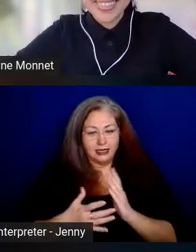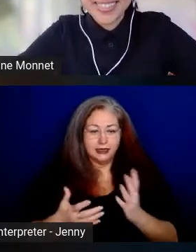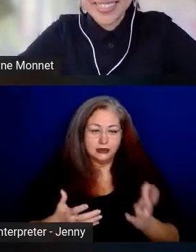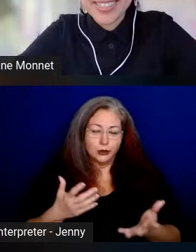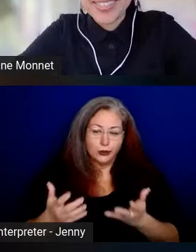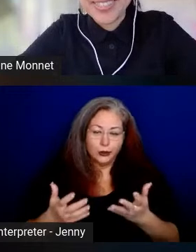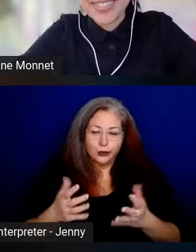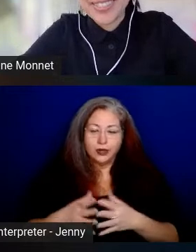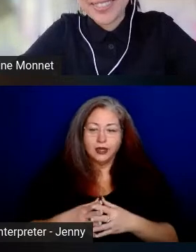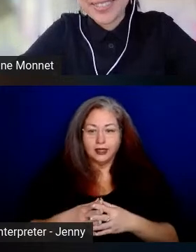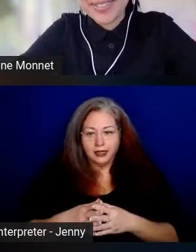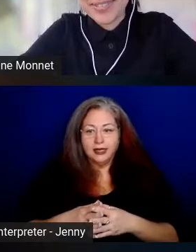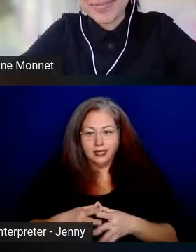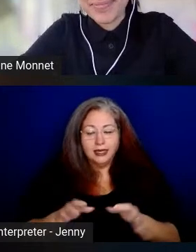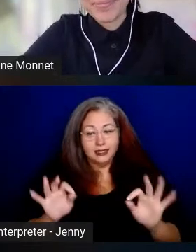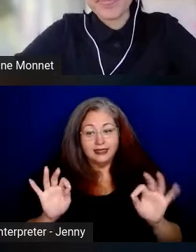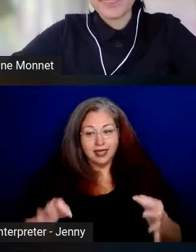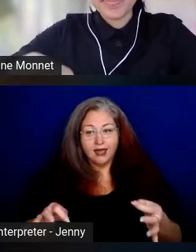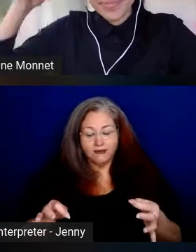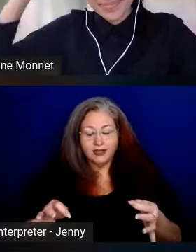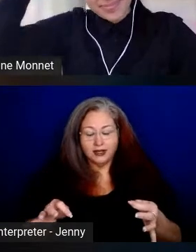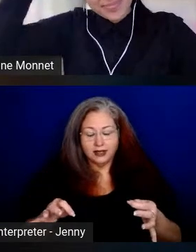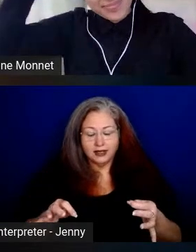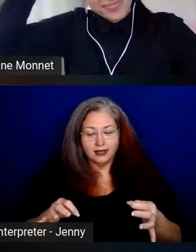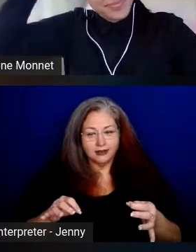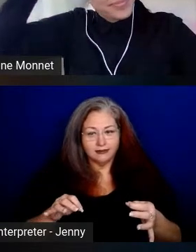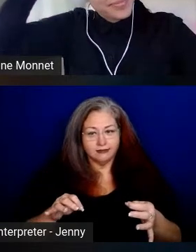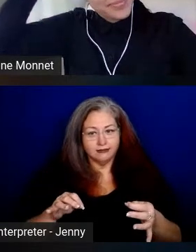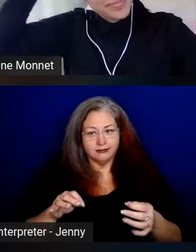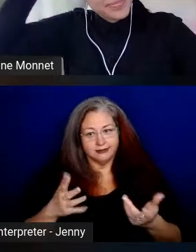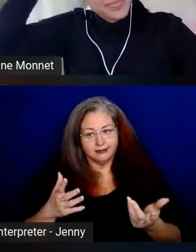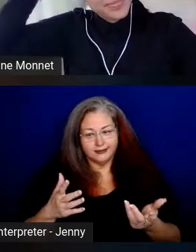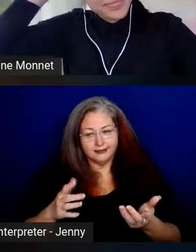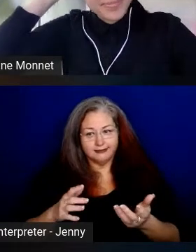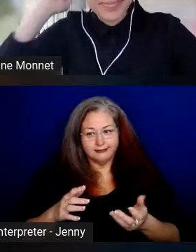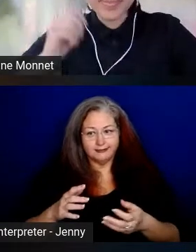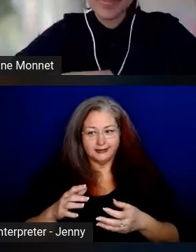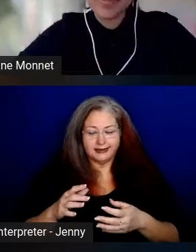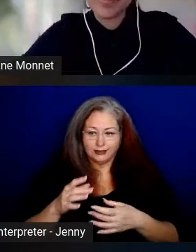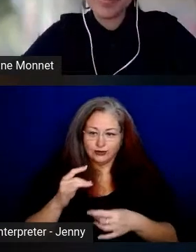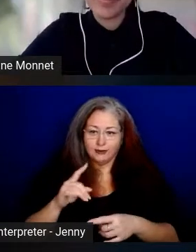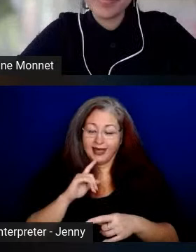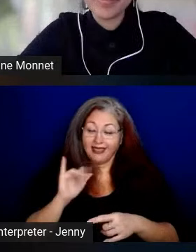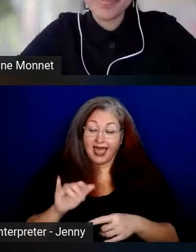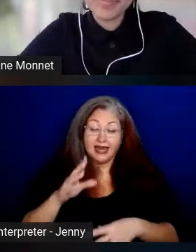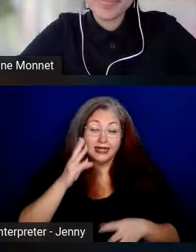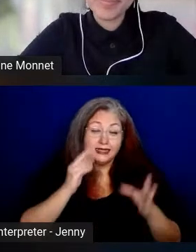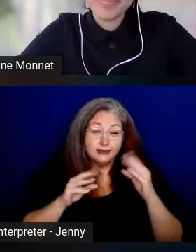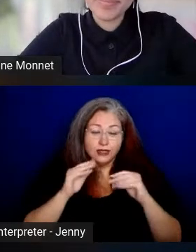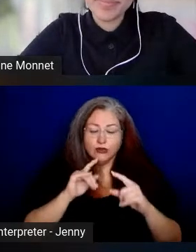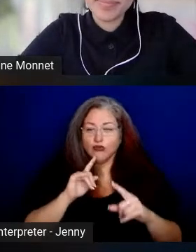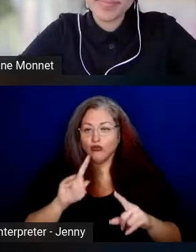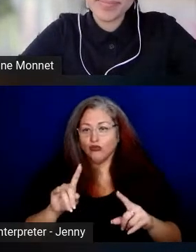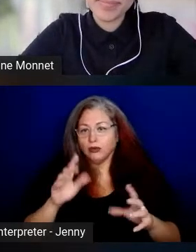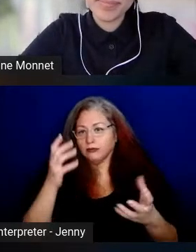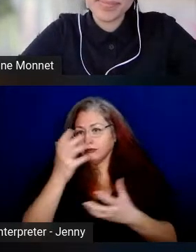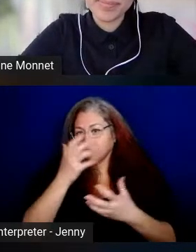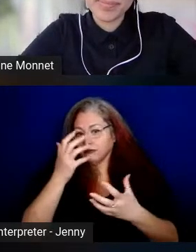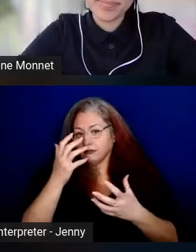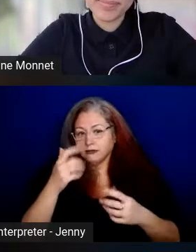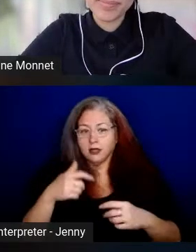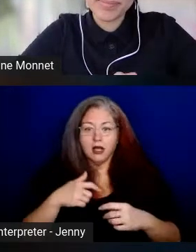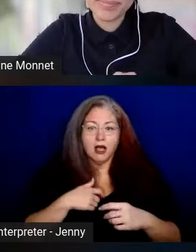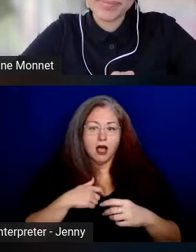So that definitely is something. And it was an incredible experience, you know. I did everything.